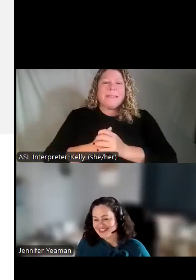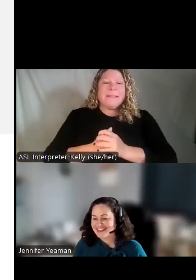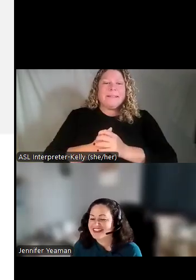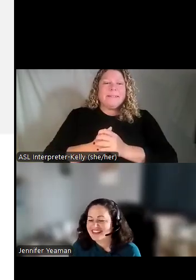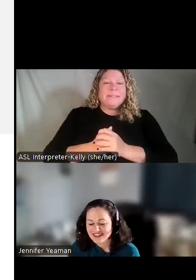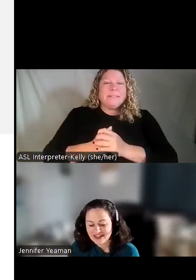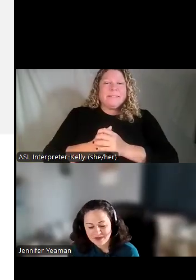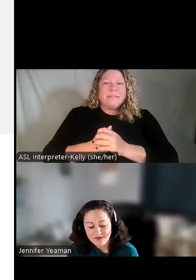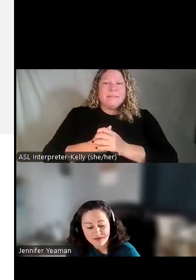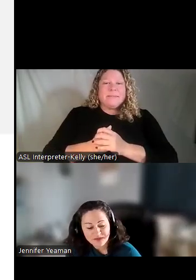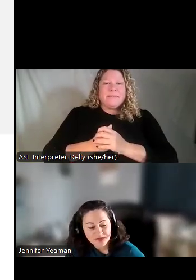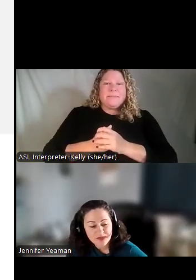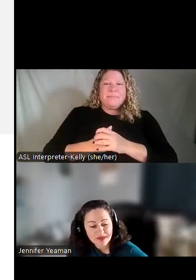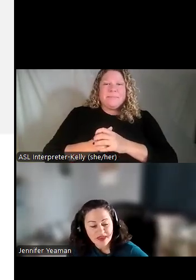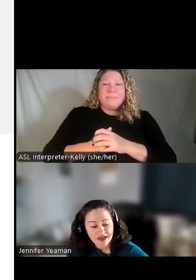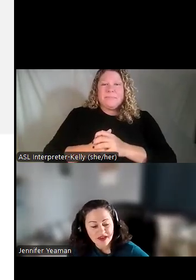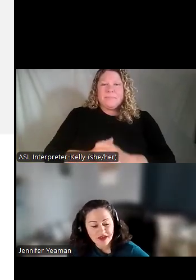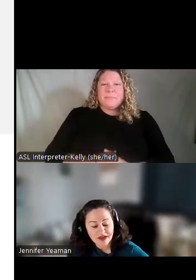or adjust.